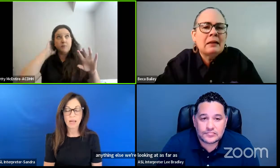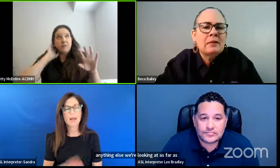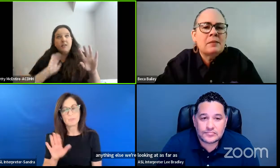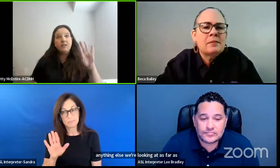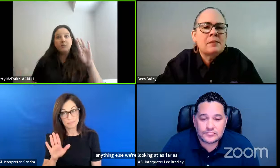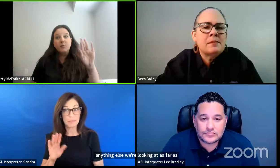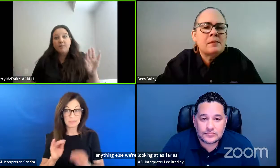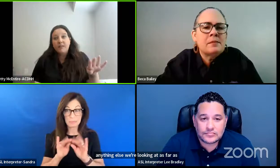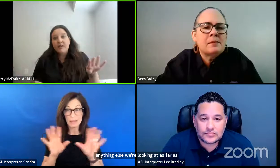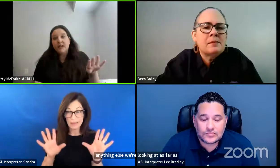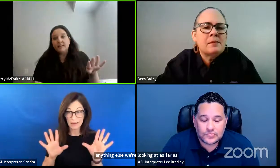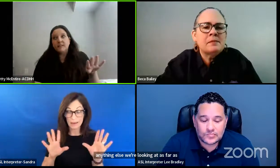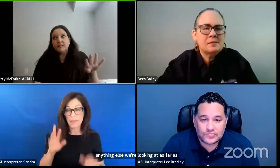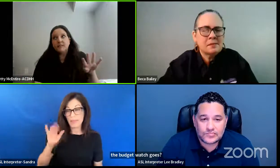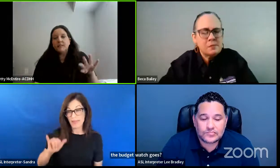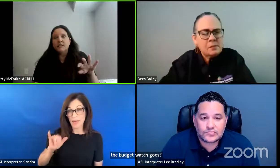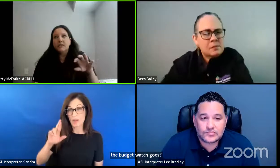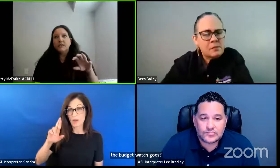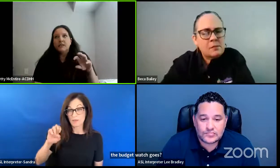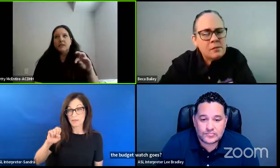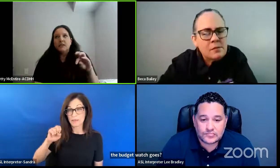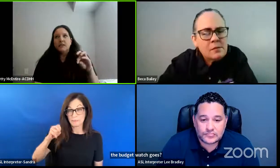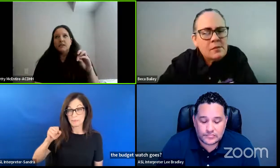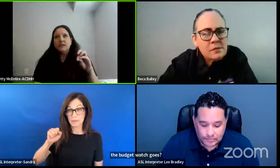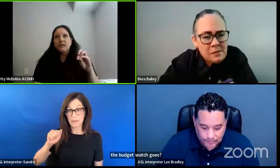the repeal and replace,